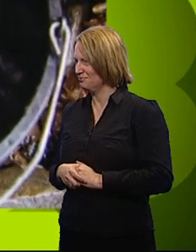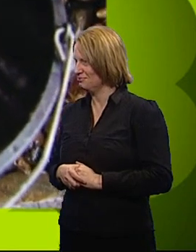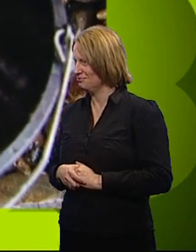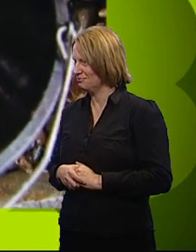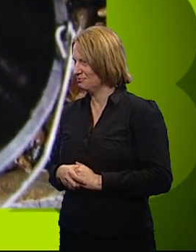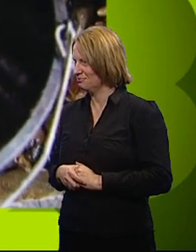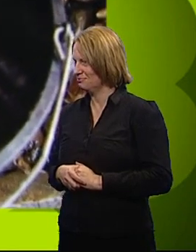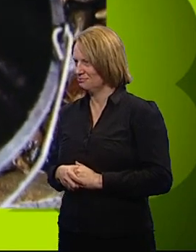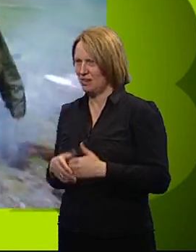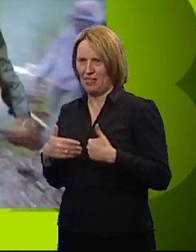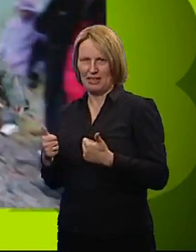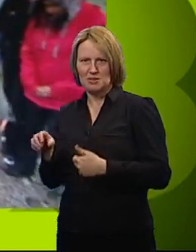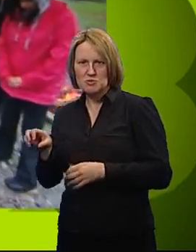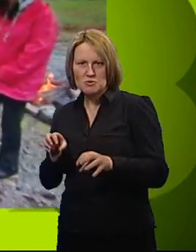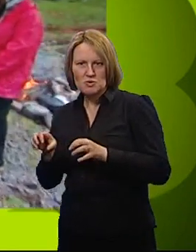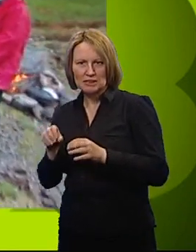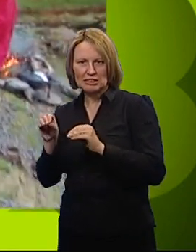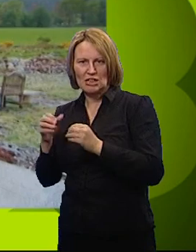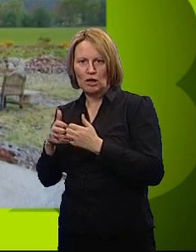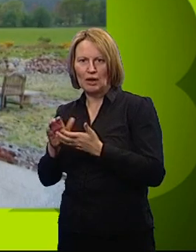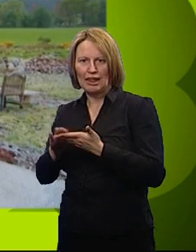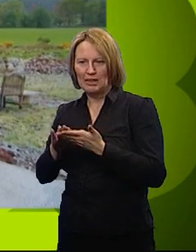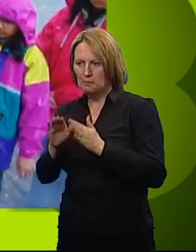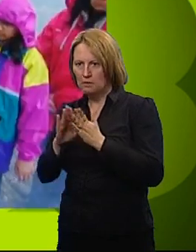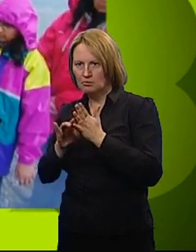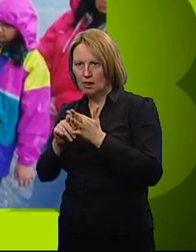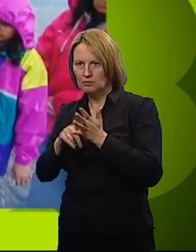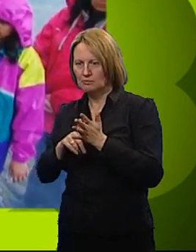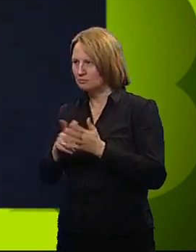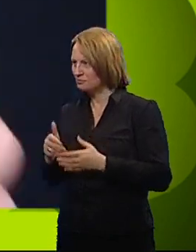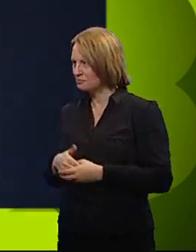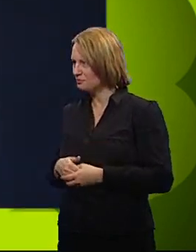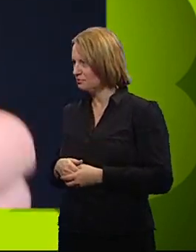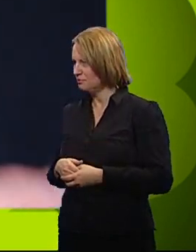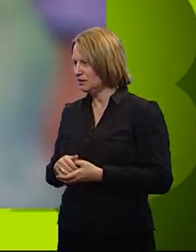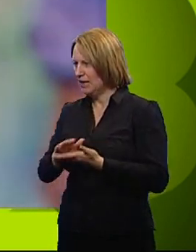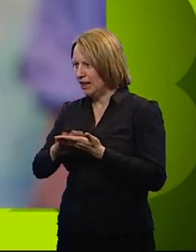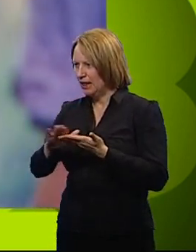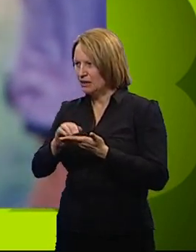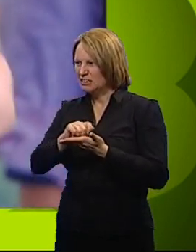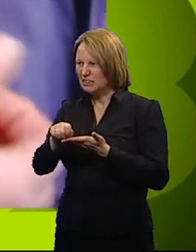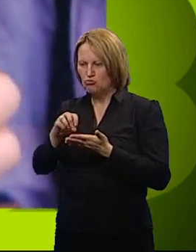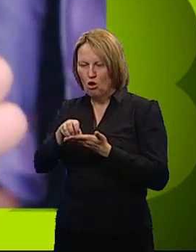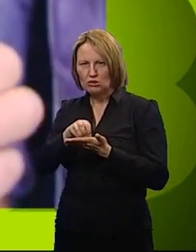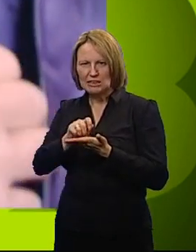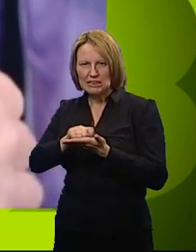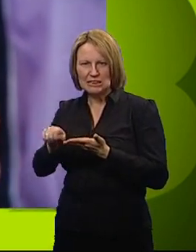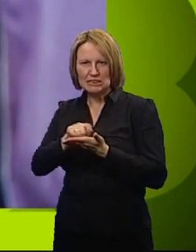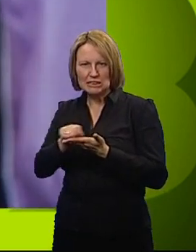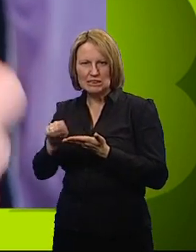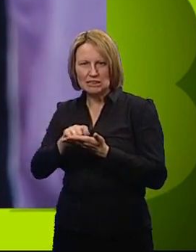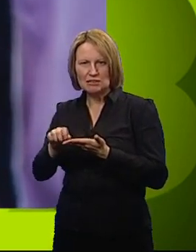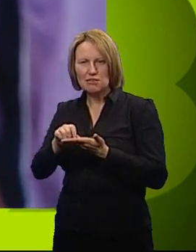With a healthy haul, Rosie first teaches the family how to clean the mussels. That's what attaches them to the rocks, and it's known as their